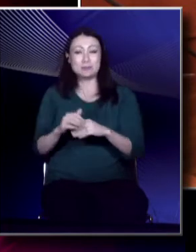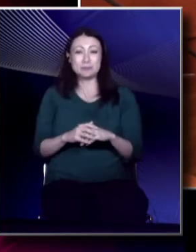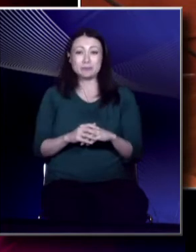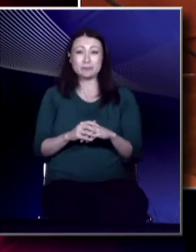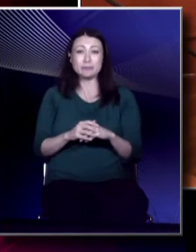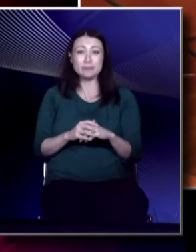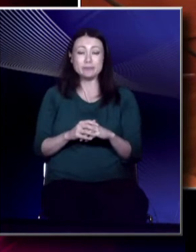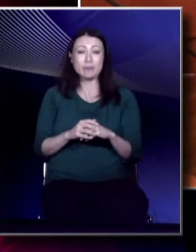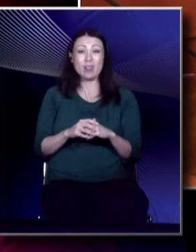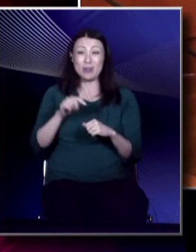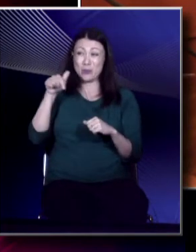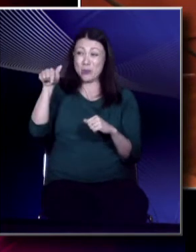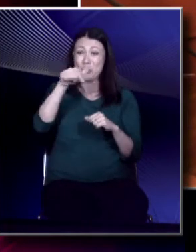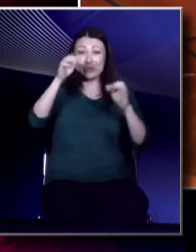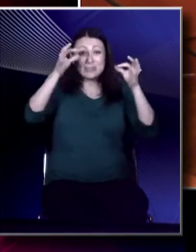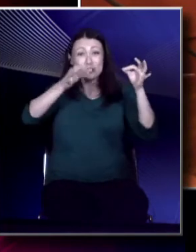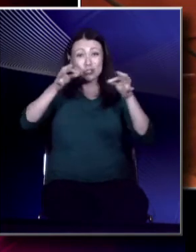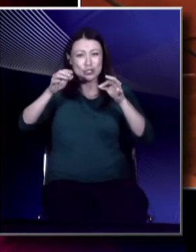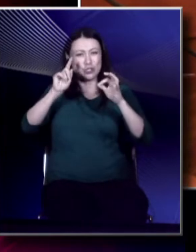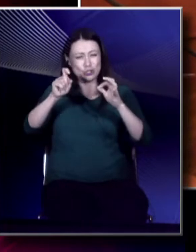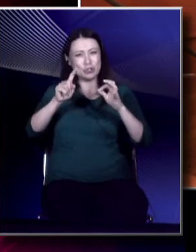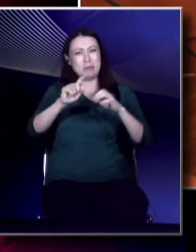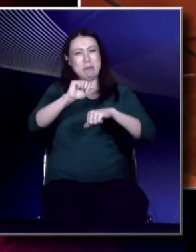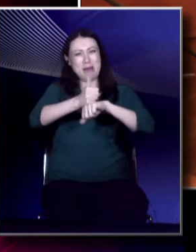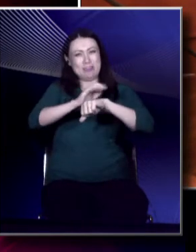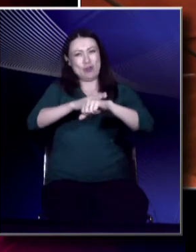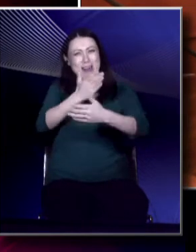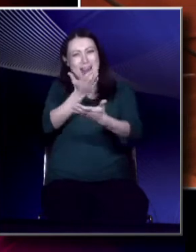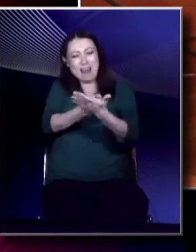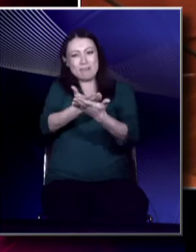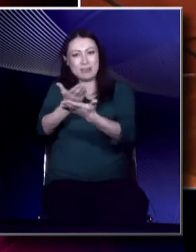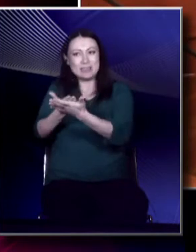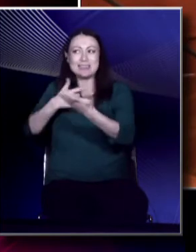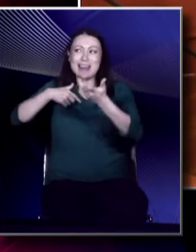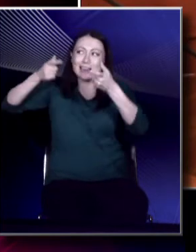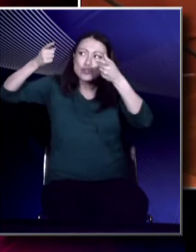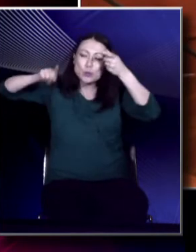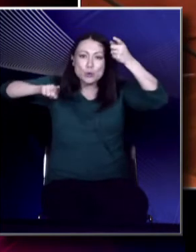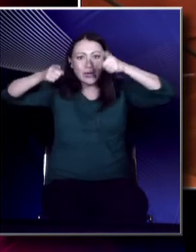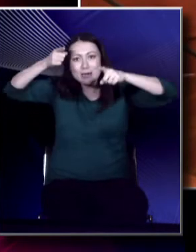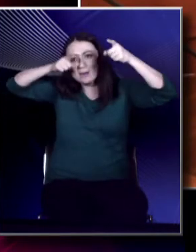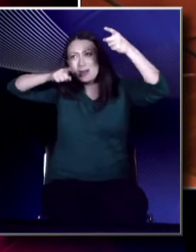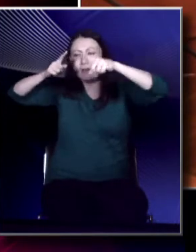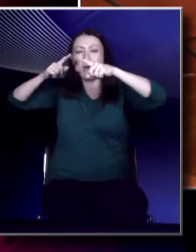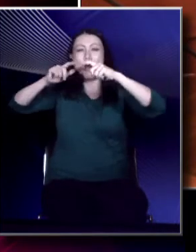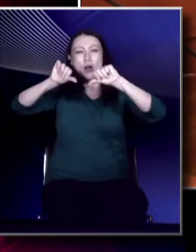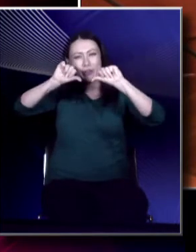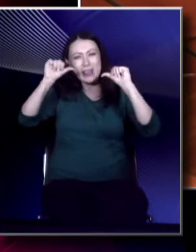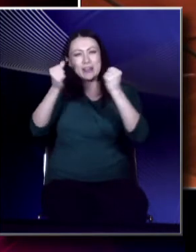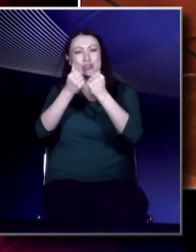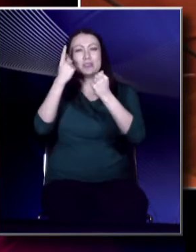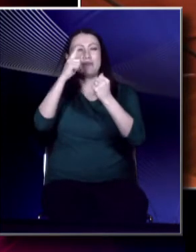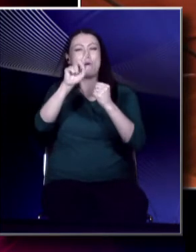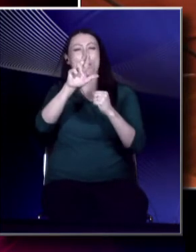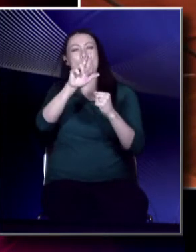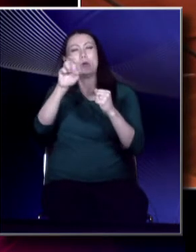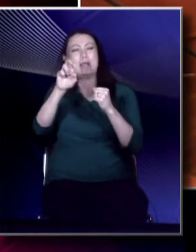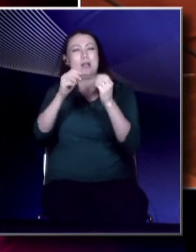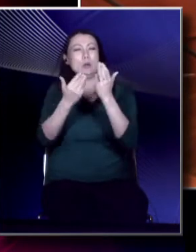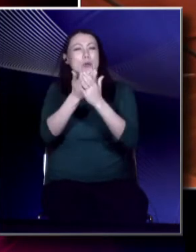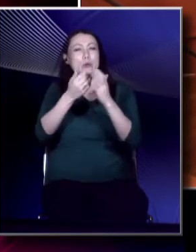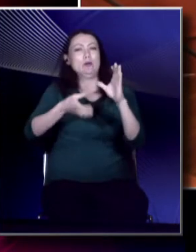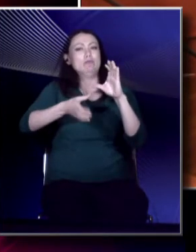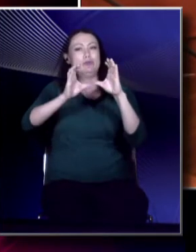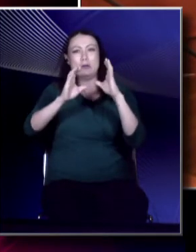These decisions should be based on the evidence that is agreed upon within the agency for renewing contracts. Barbara Schrag is